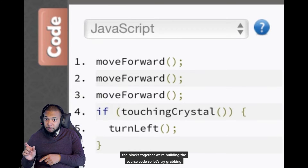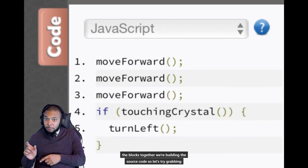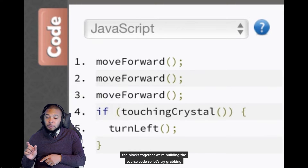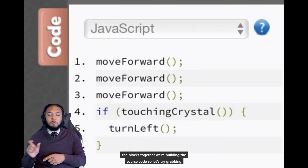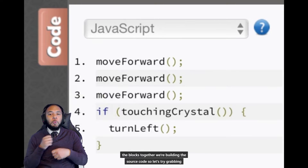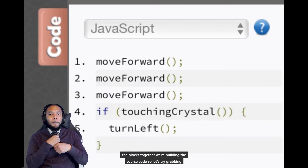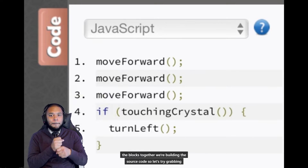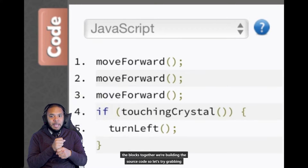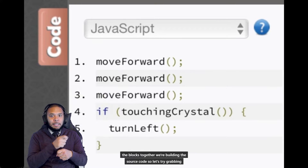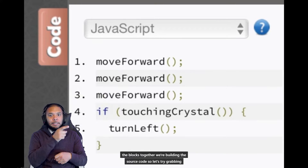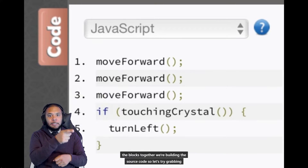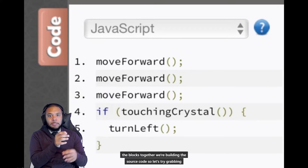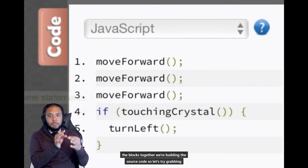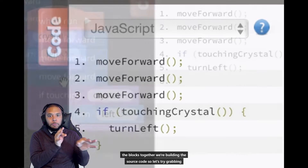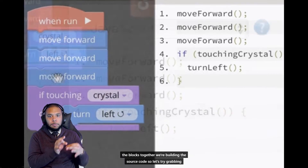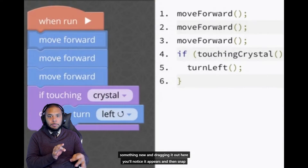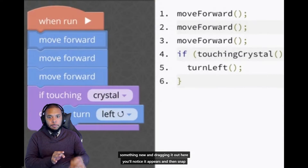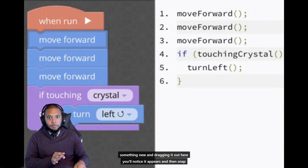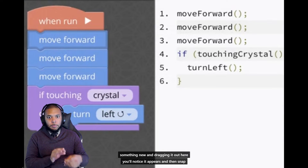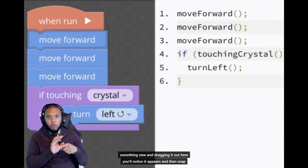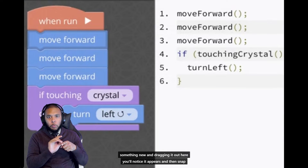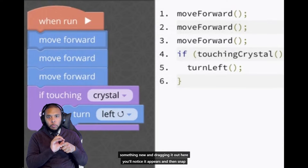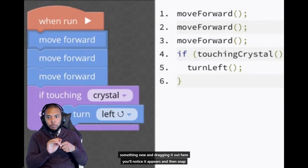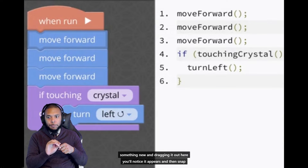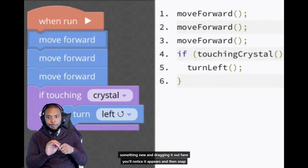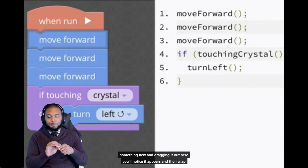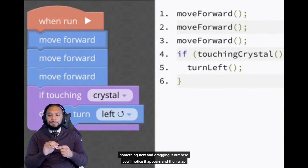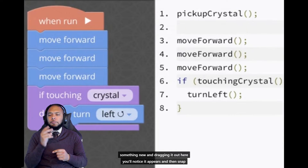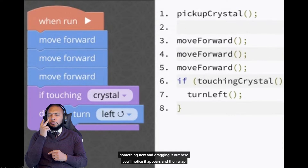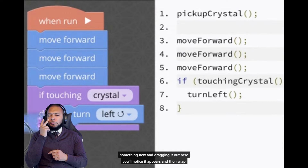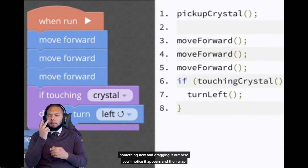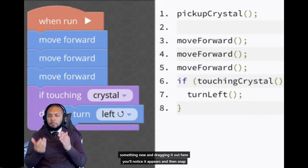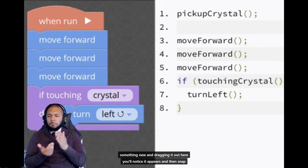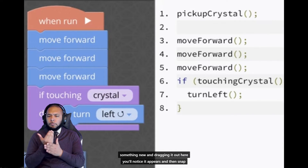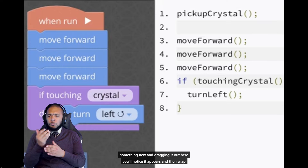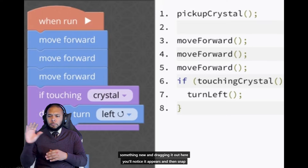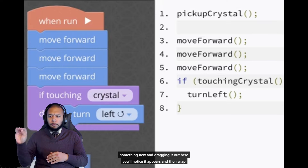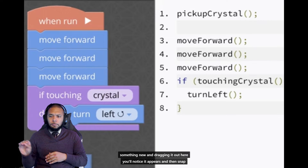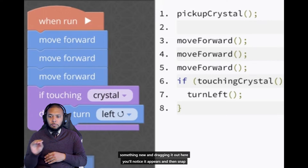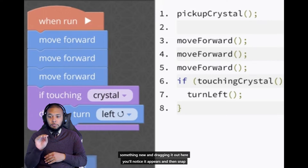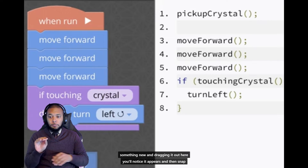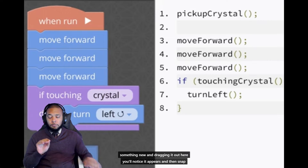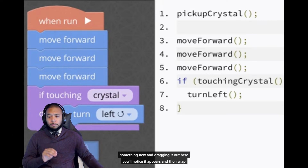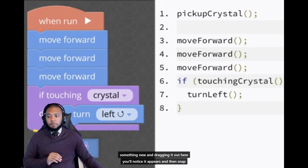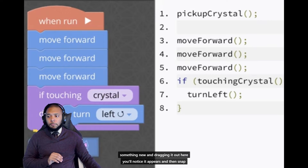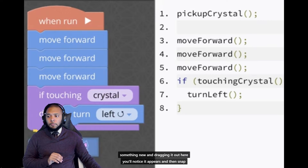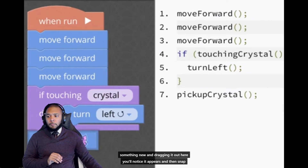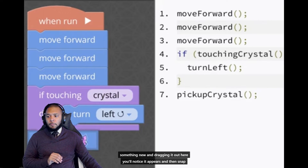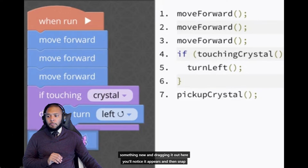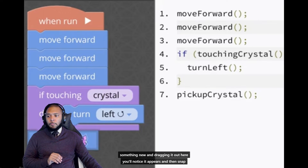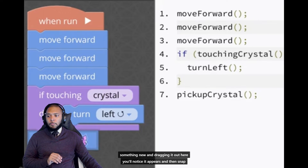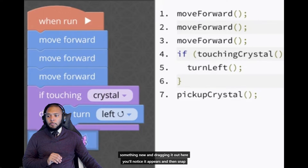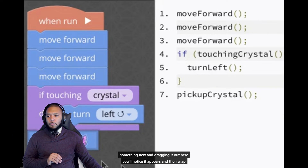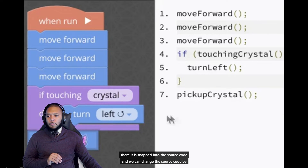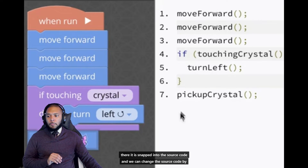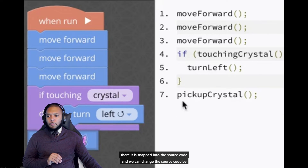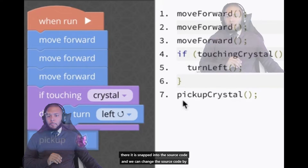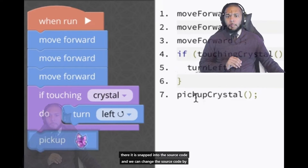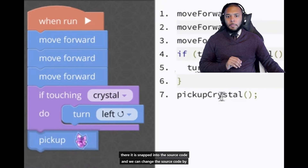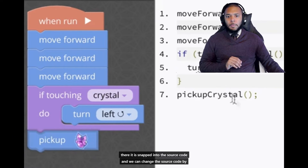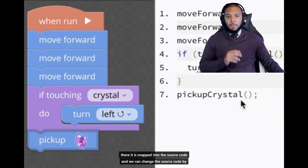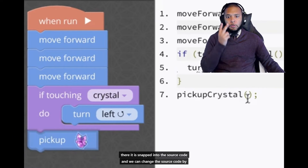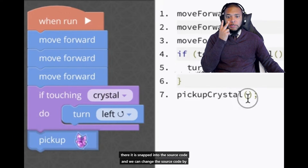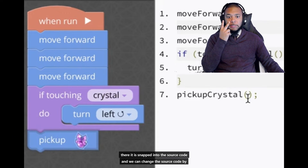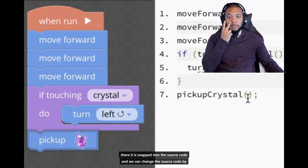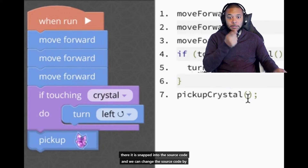code. So let's try grabbing something new and dragging it out here. You'll notice it appears and then snap.